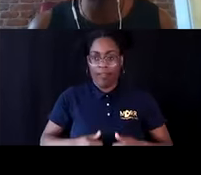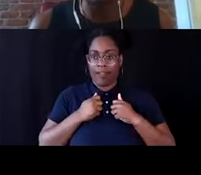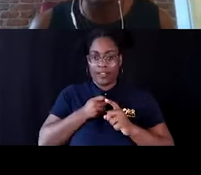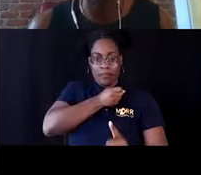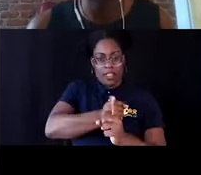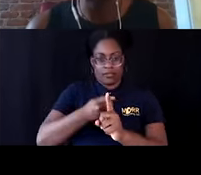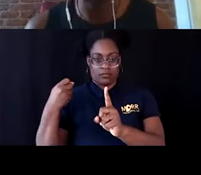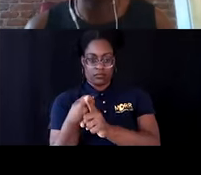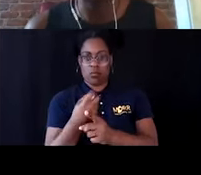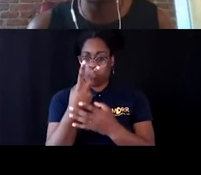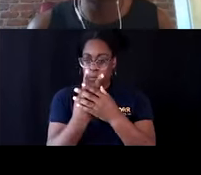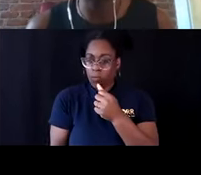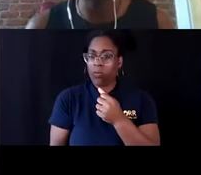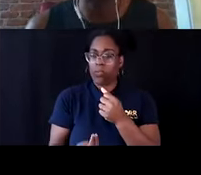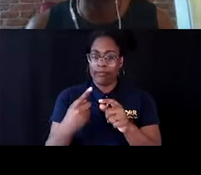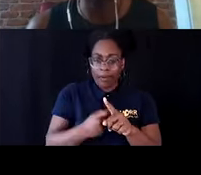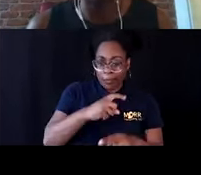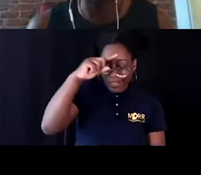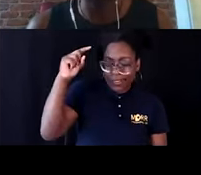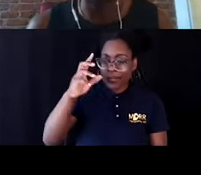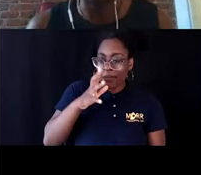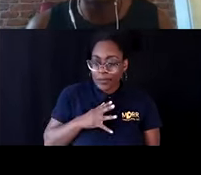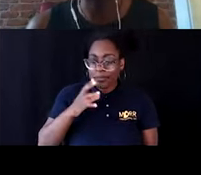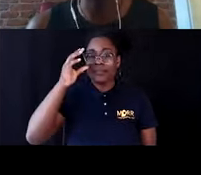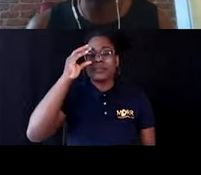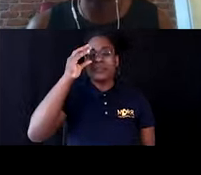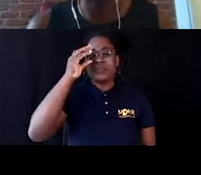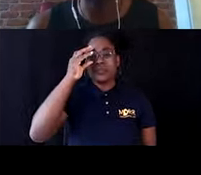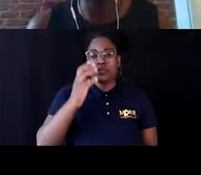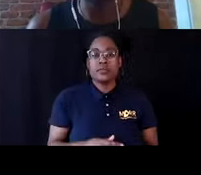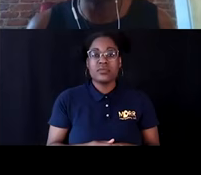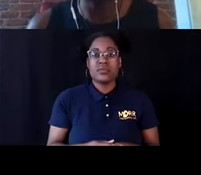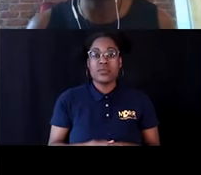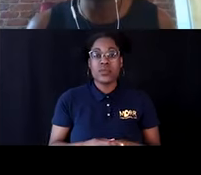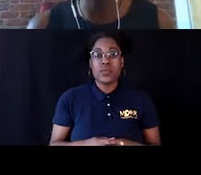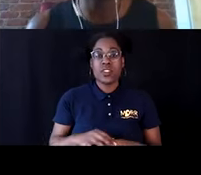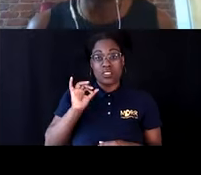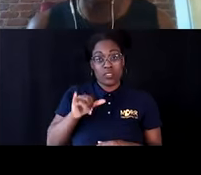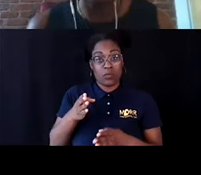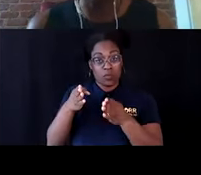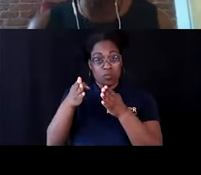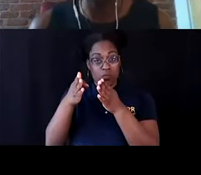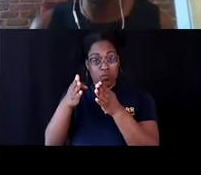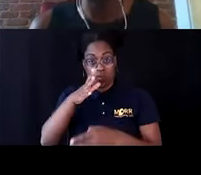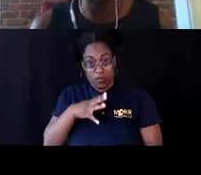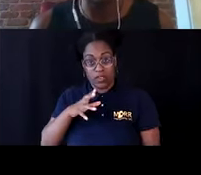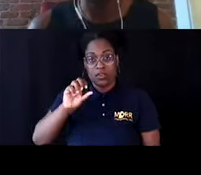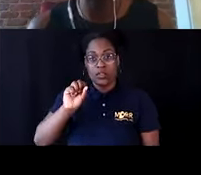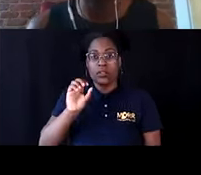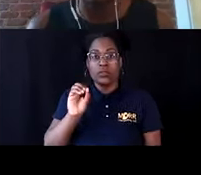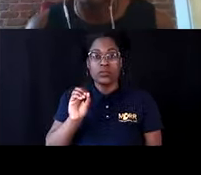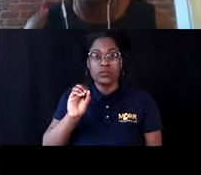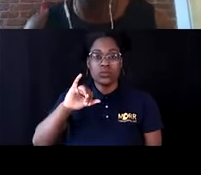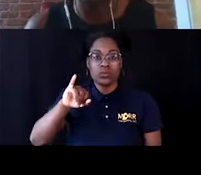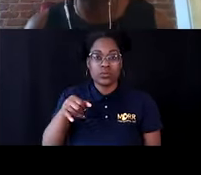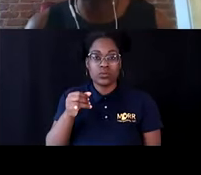woman who worked to educate herself in spite of it being illegal would not have, or did not in that moment, I wouldn't say would not,